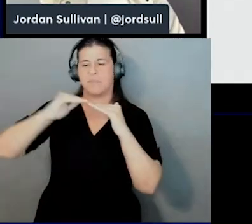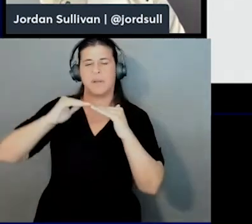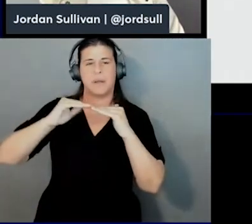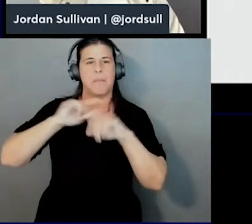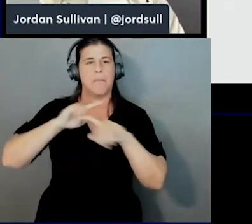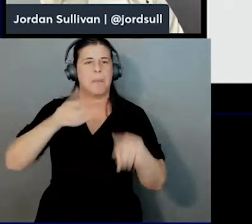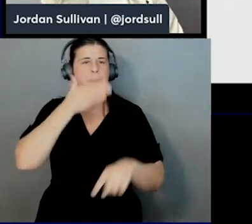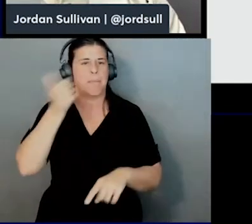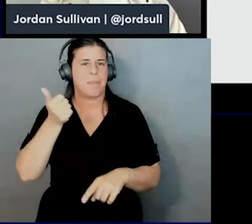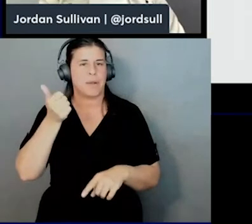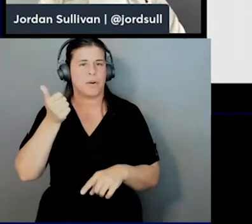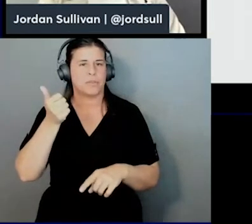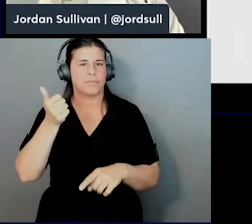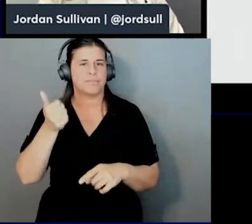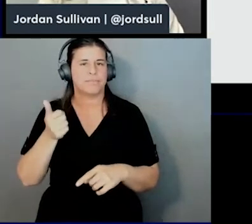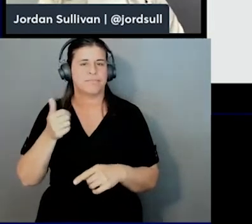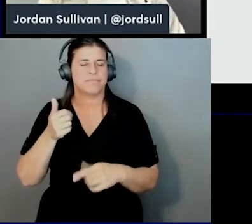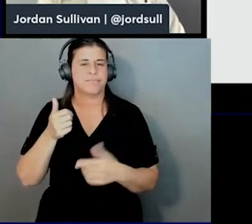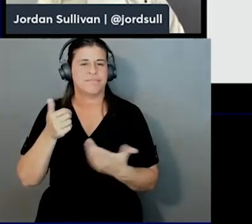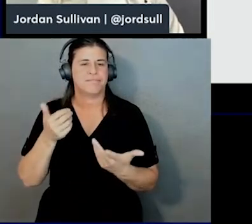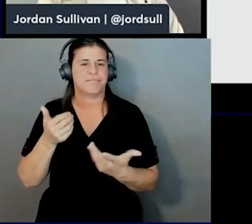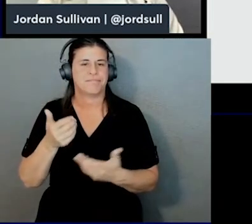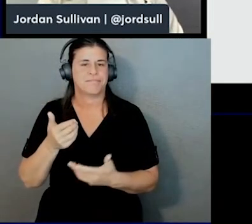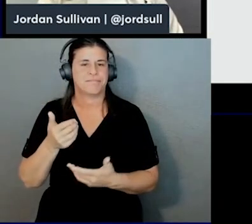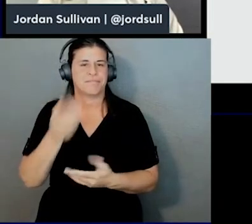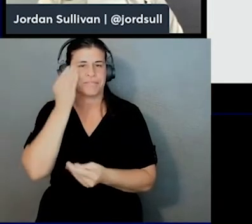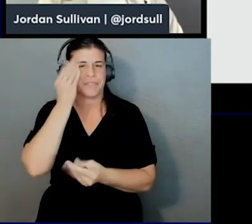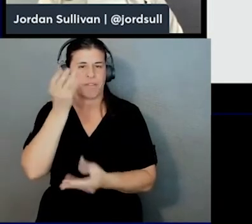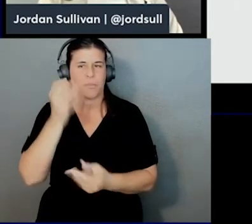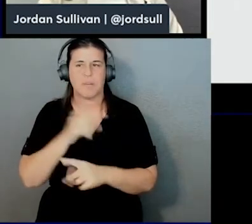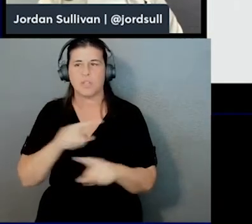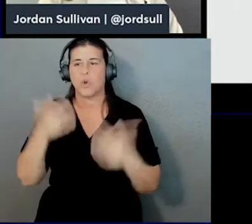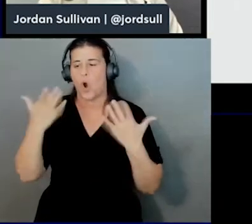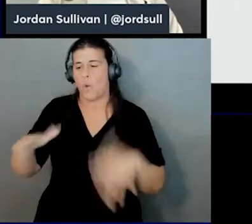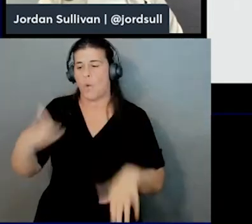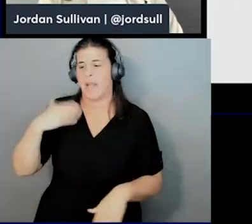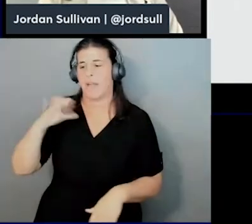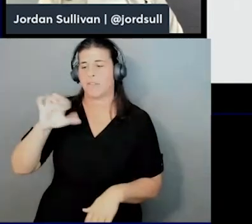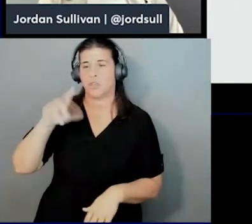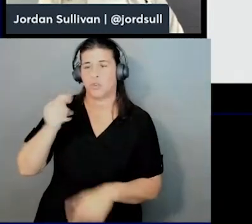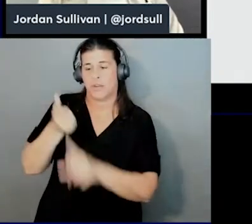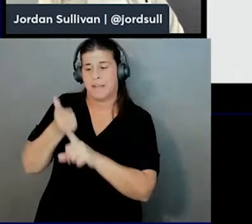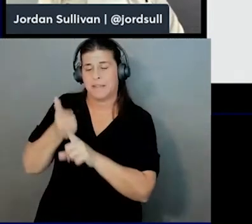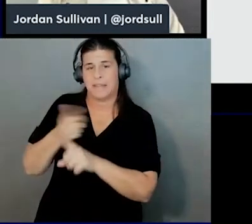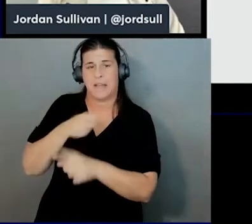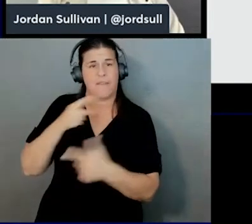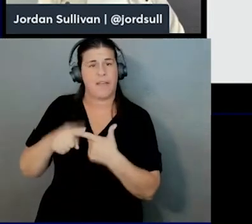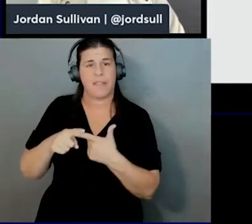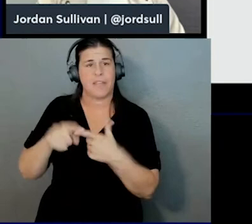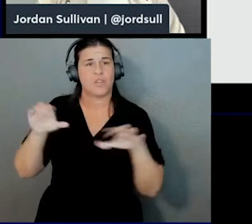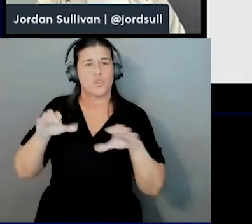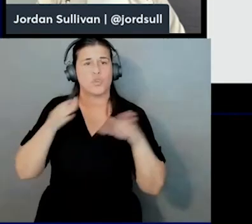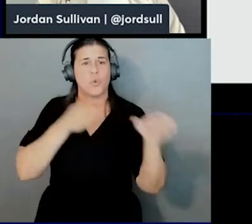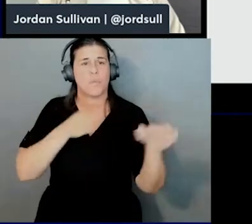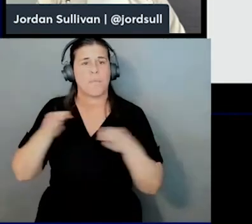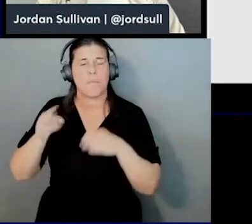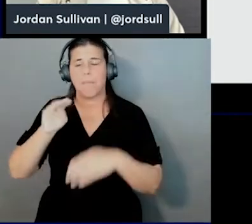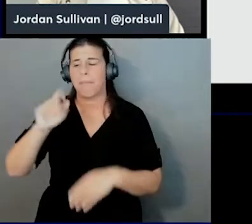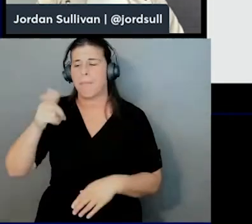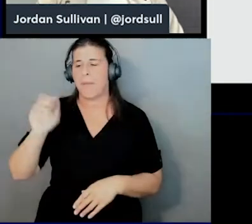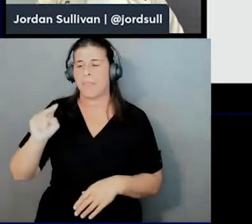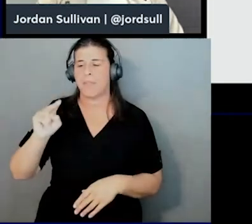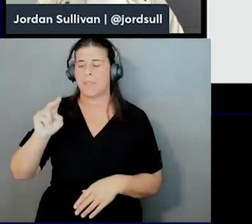circuit. So once you get the circuit, you can just call method run. So you have